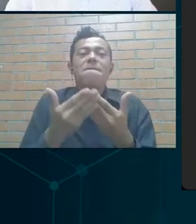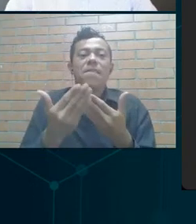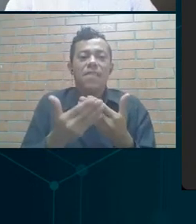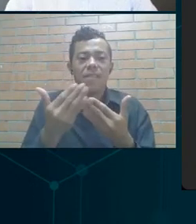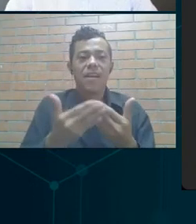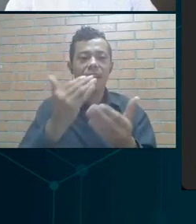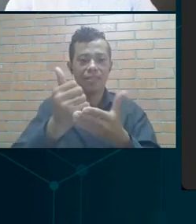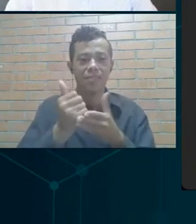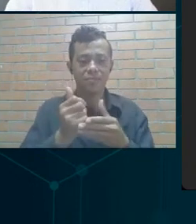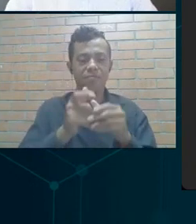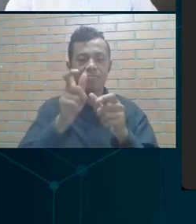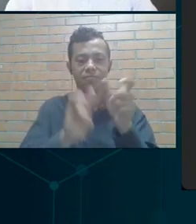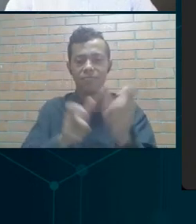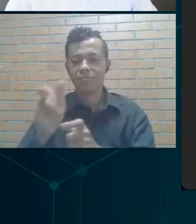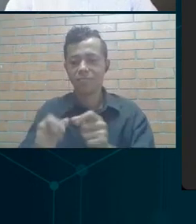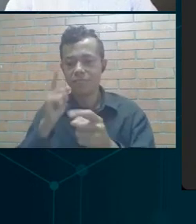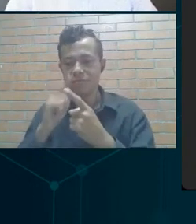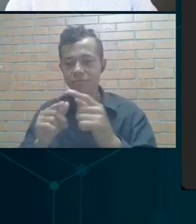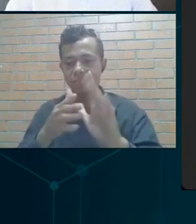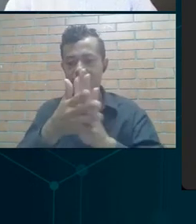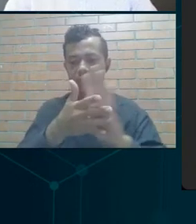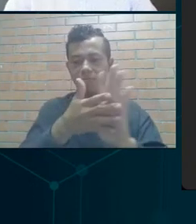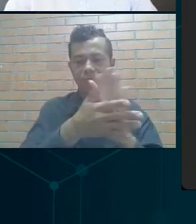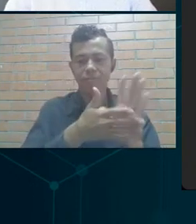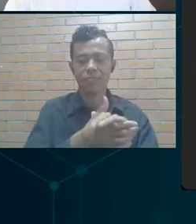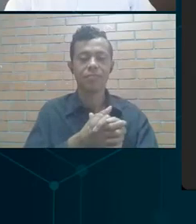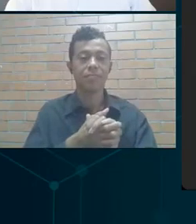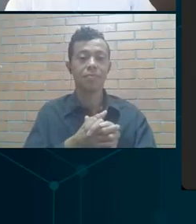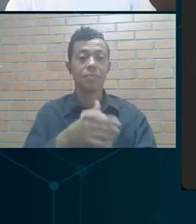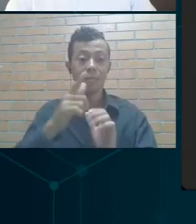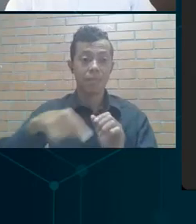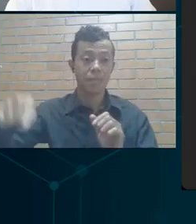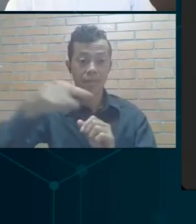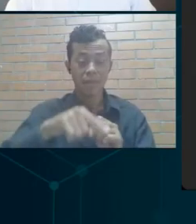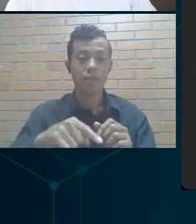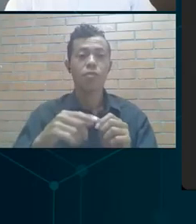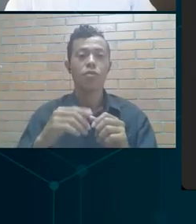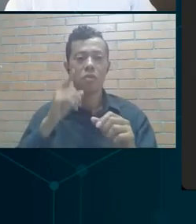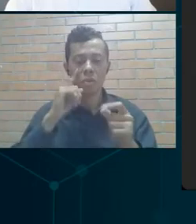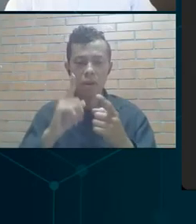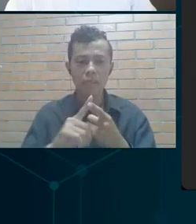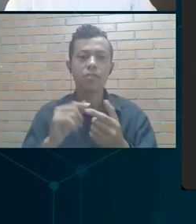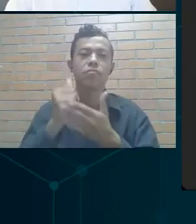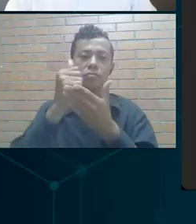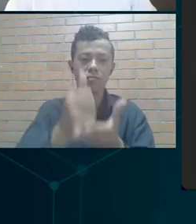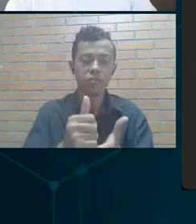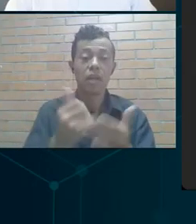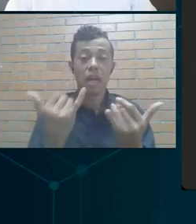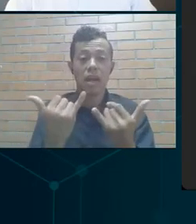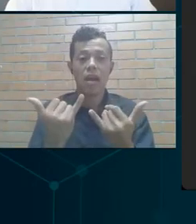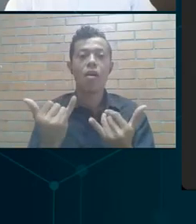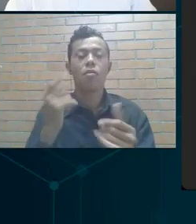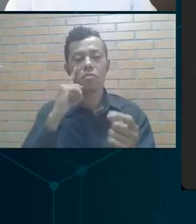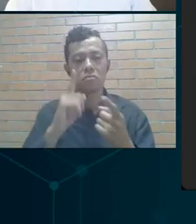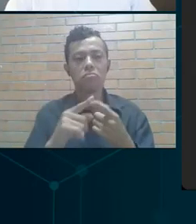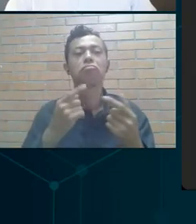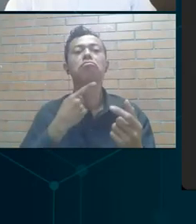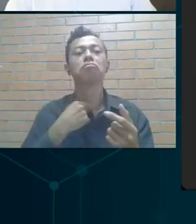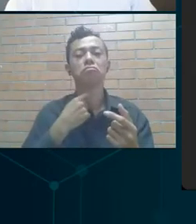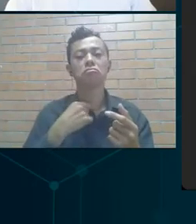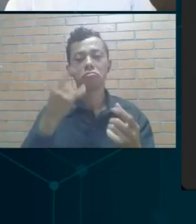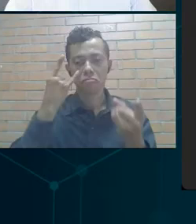interface with. So today, every company has a website. Interestingly enough, not many test your